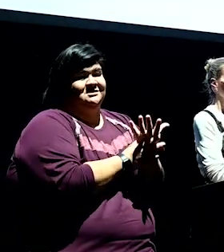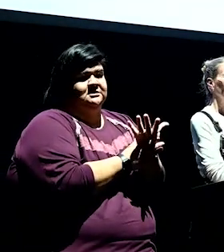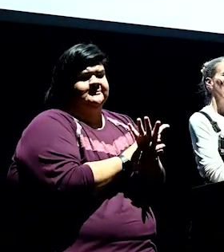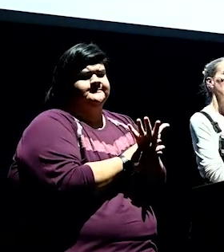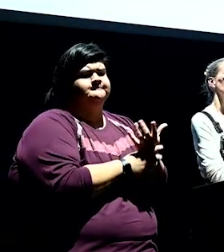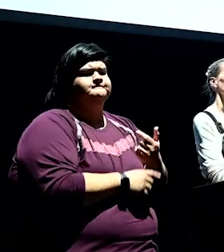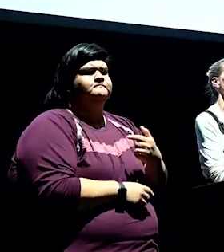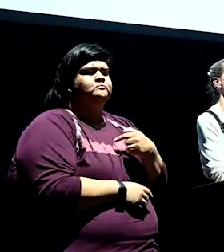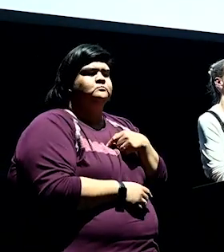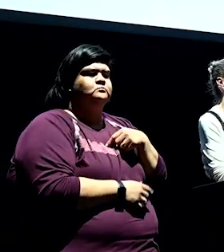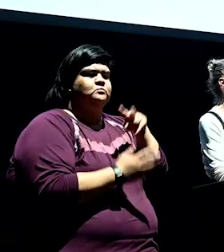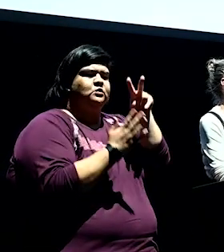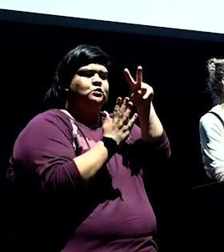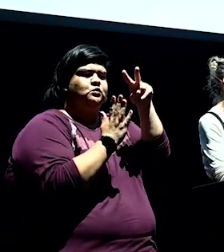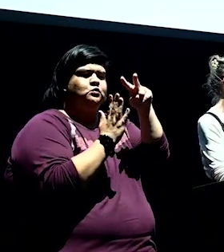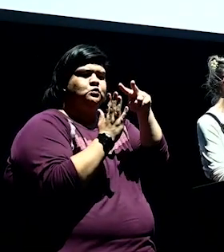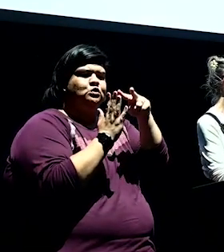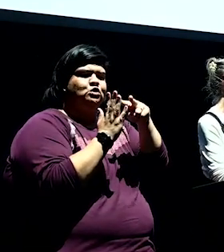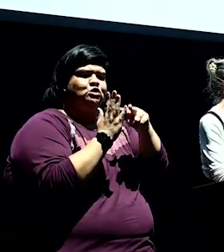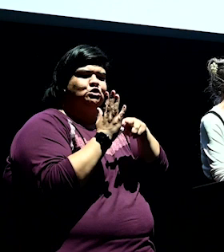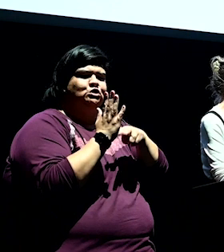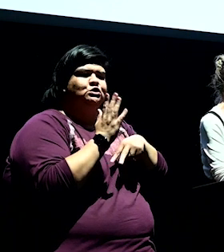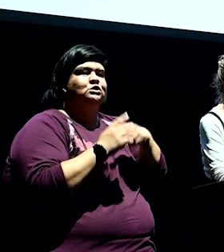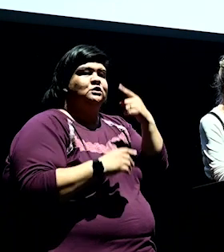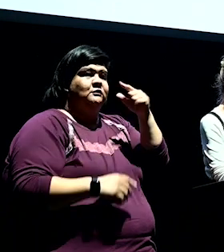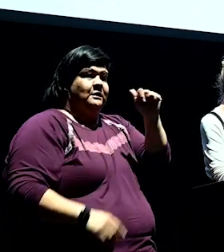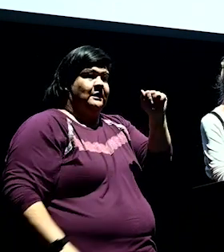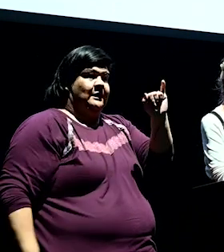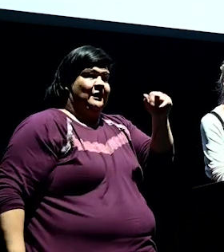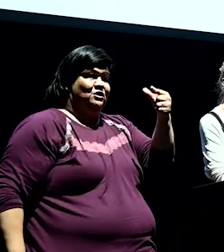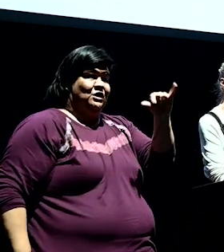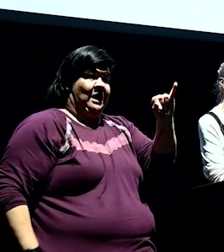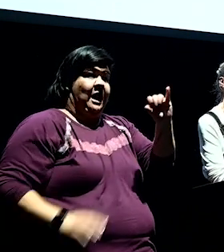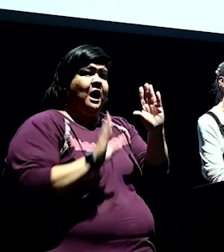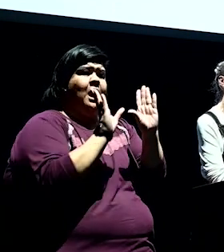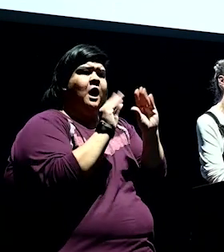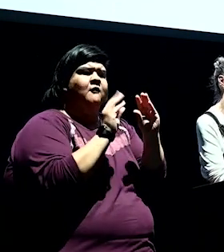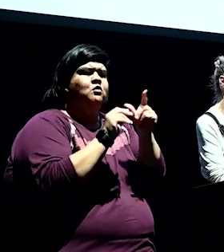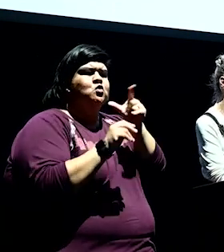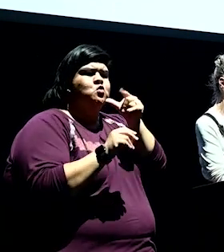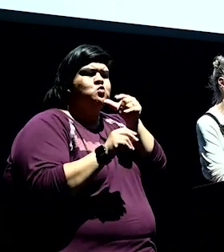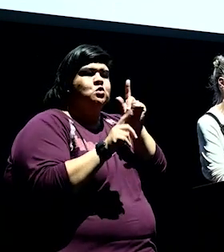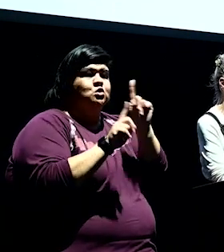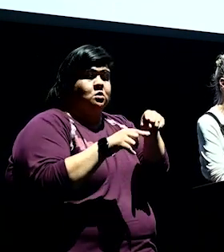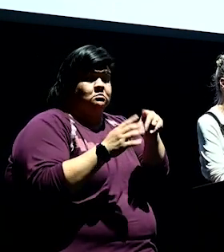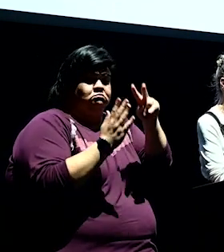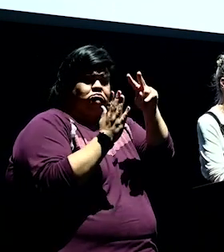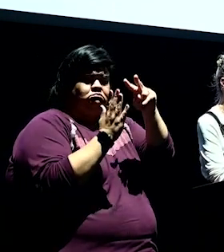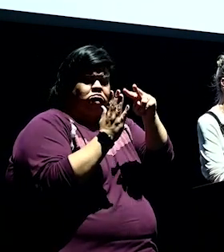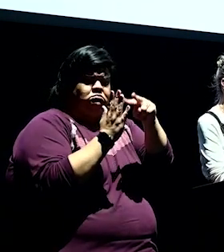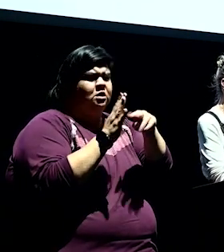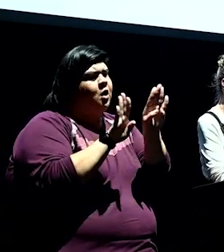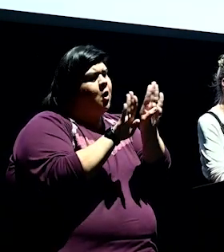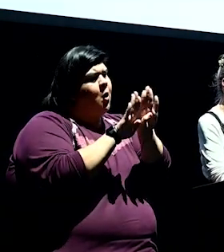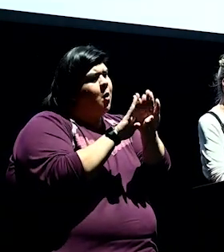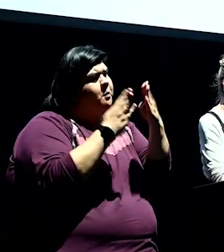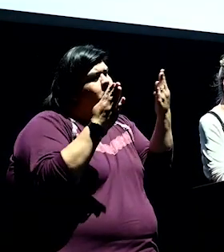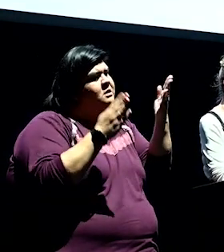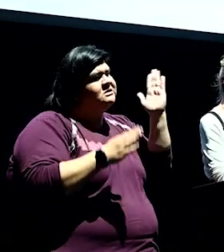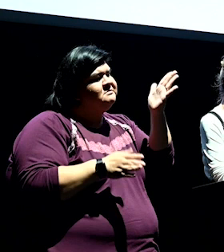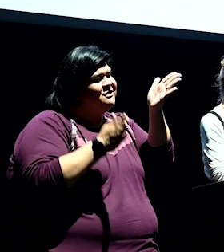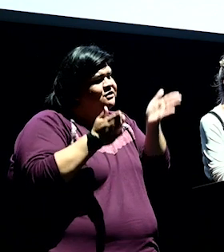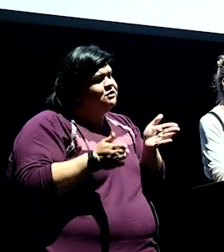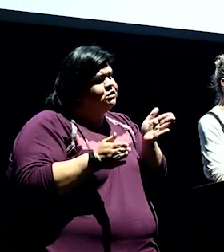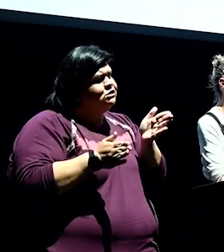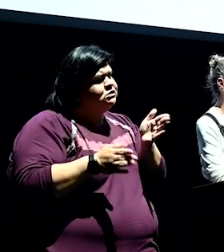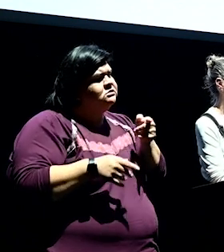was looking at the lineup for the AIGA conference in New York, and the opening speaker